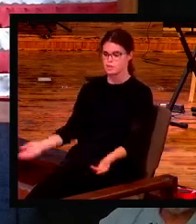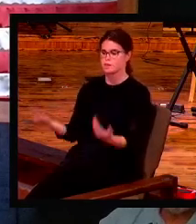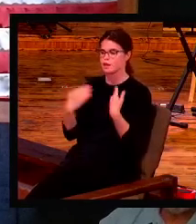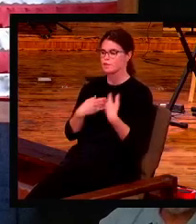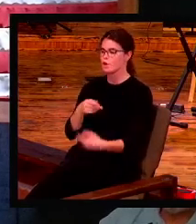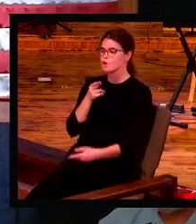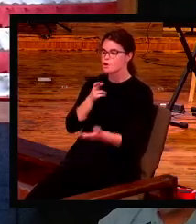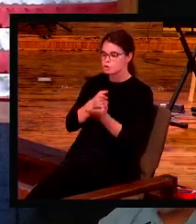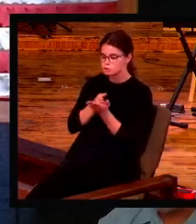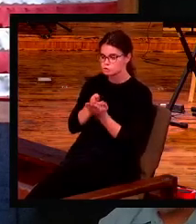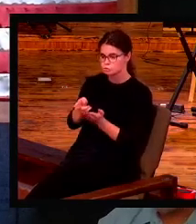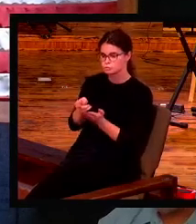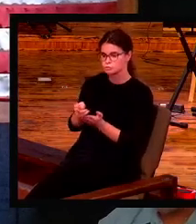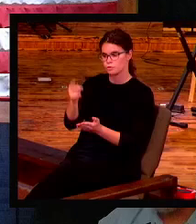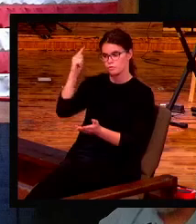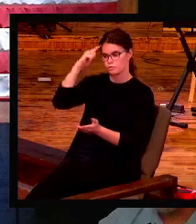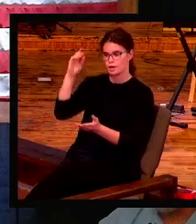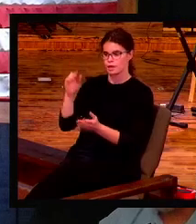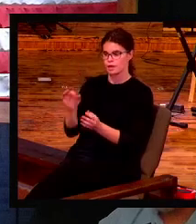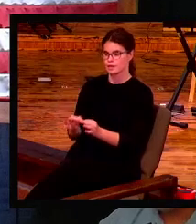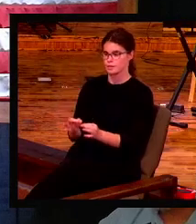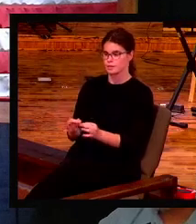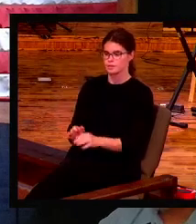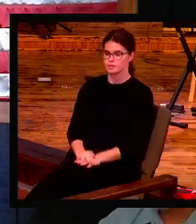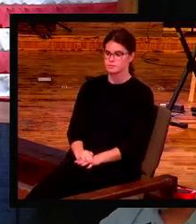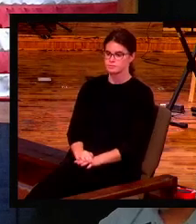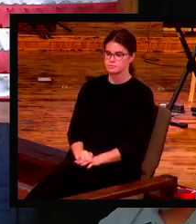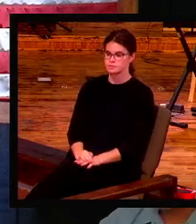Trail, God has set you up.